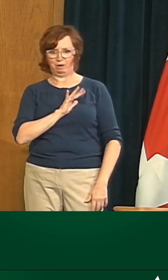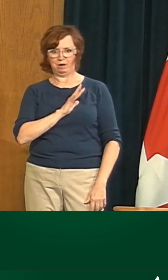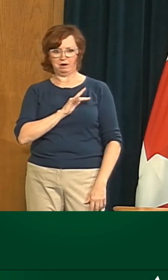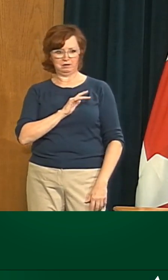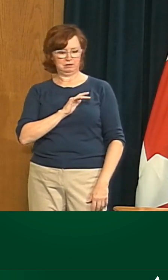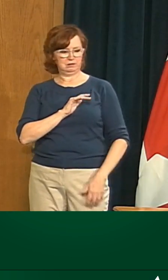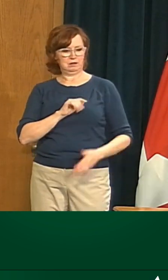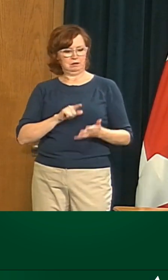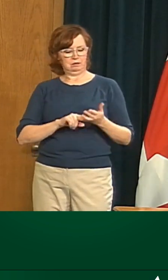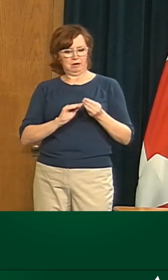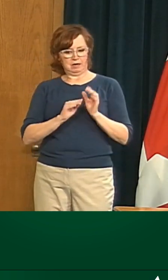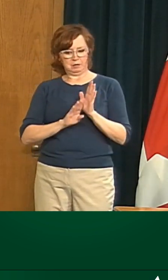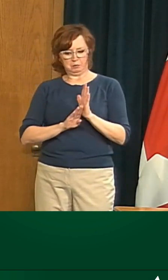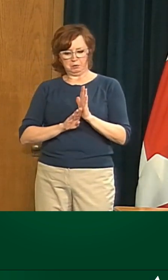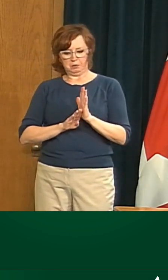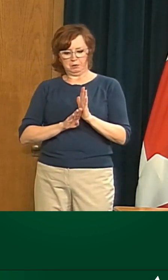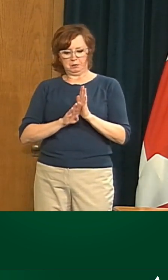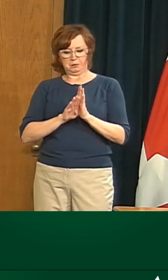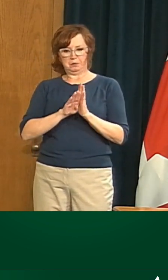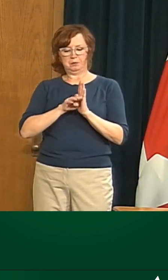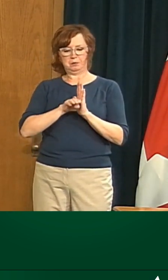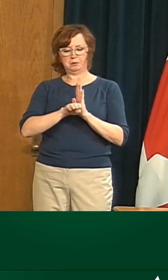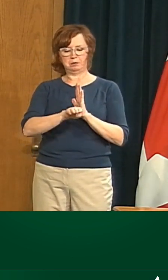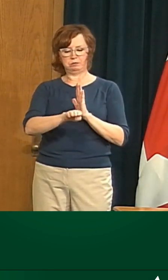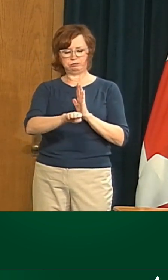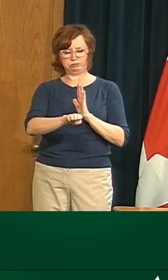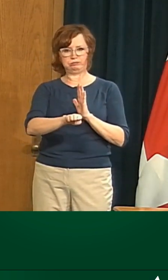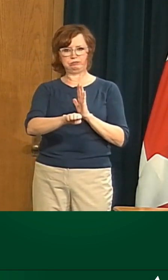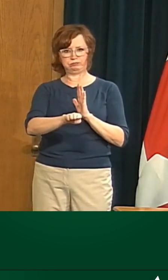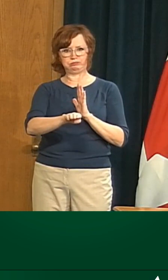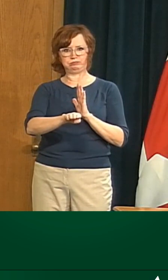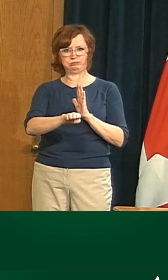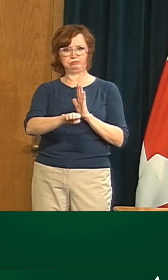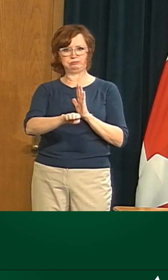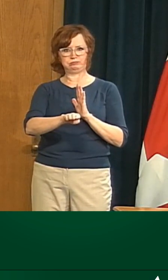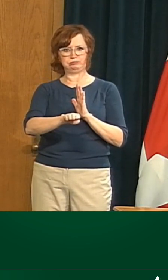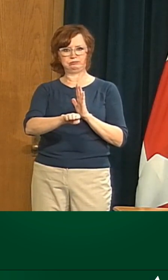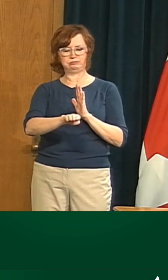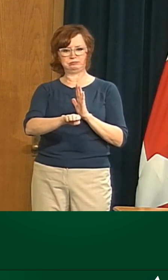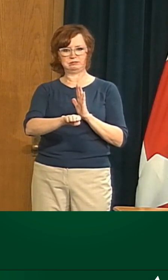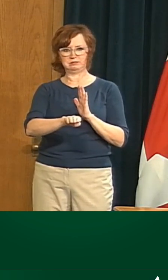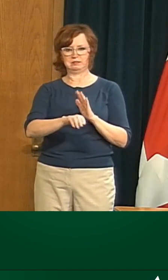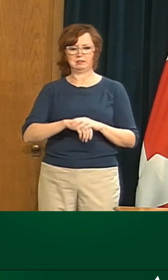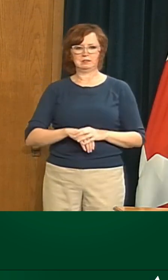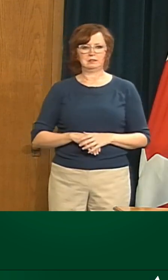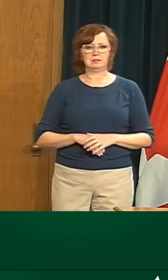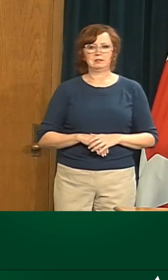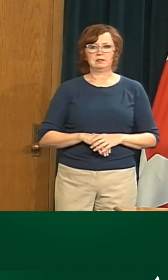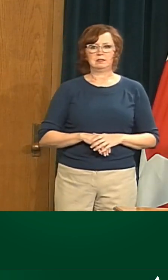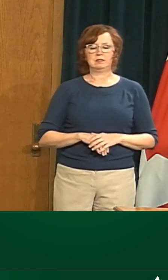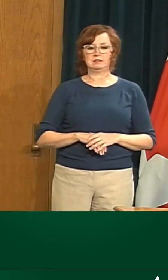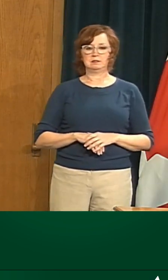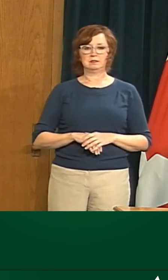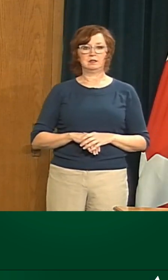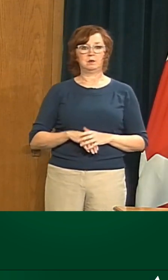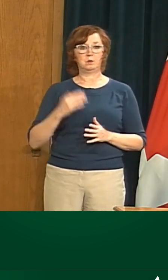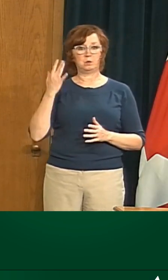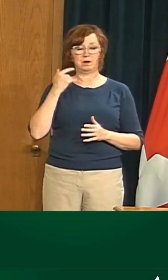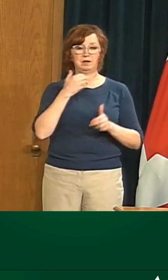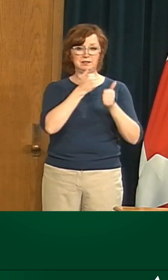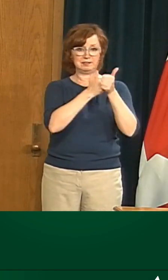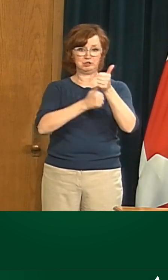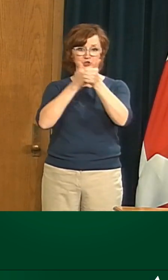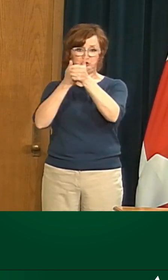said last evening, that is up to all of us. All of us have a role as individuals, as citizens, as people